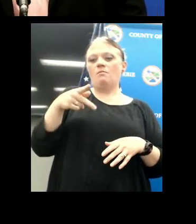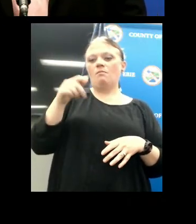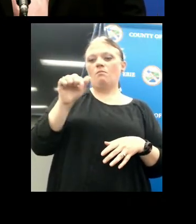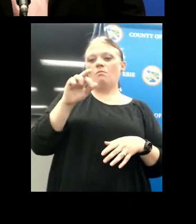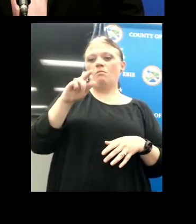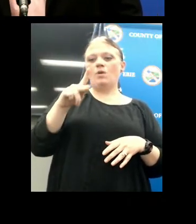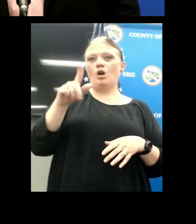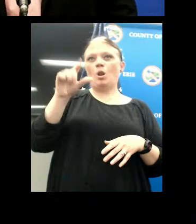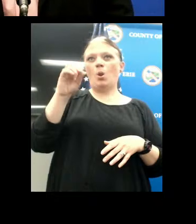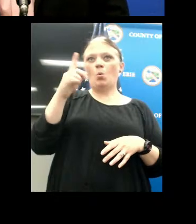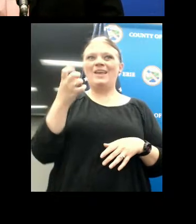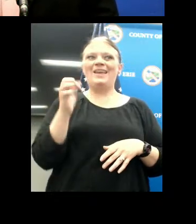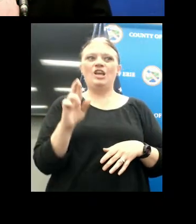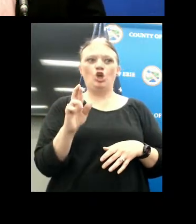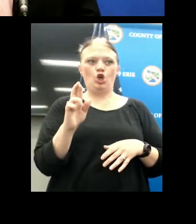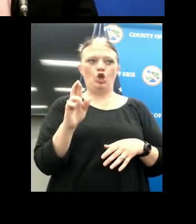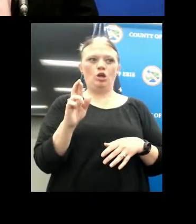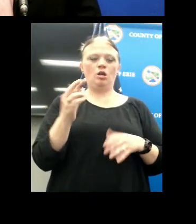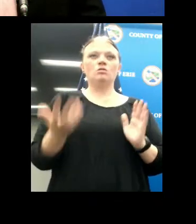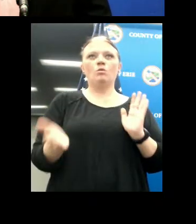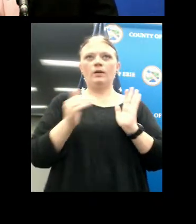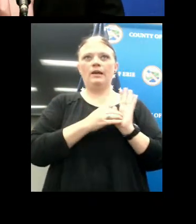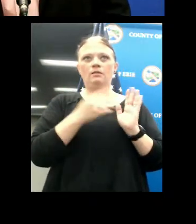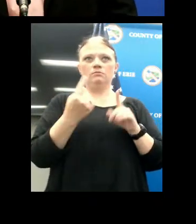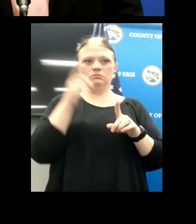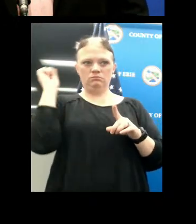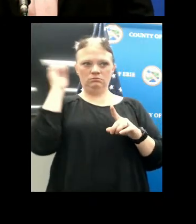www.erie.gov/parklocator. Again, that's